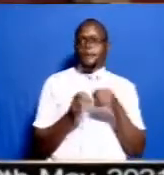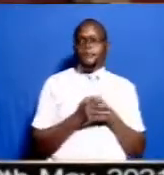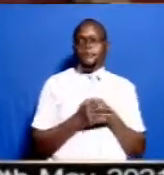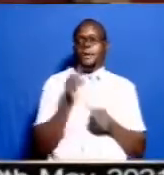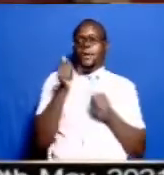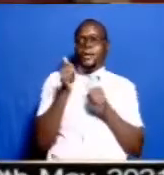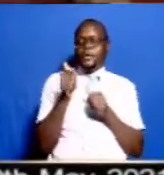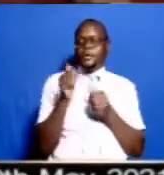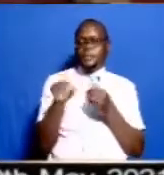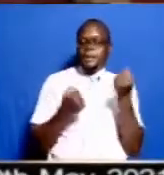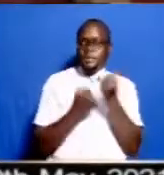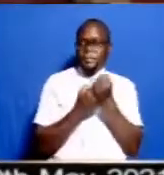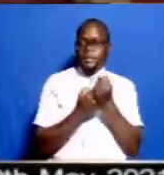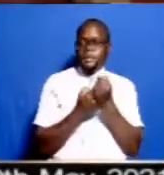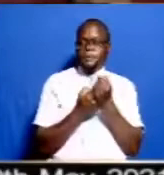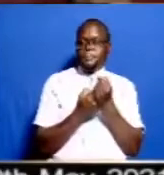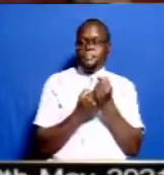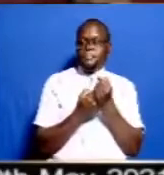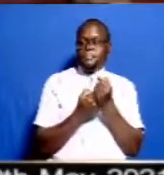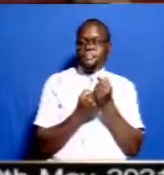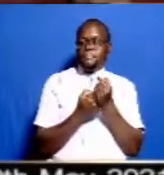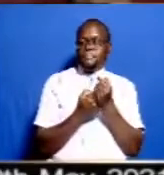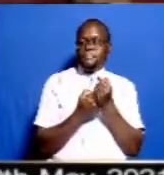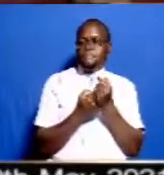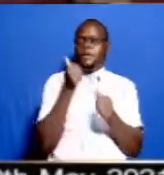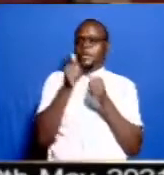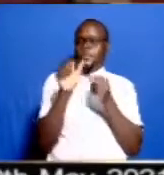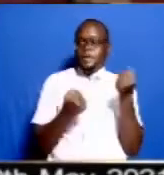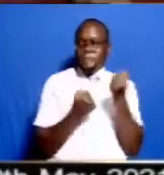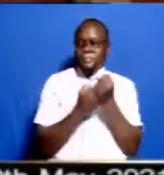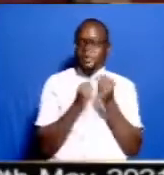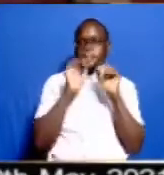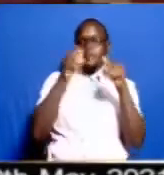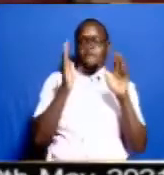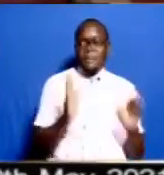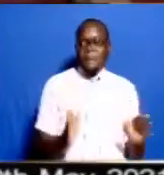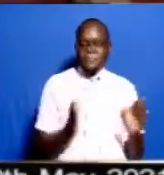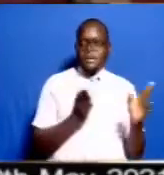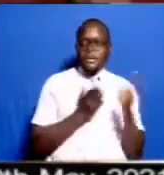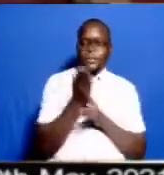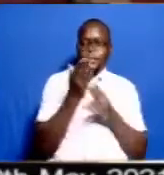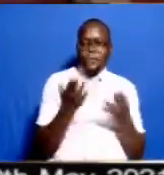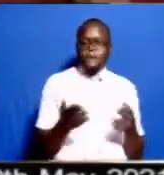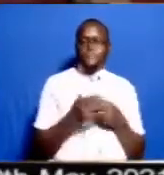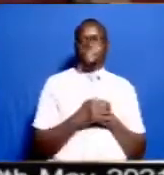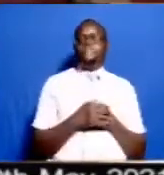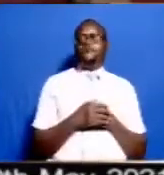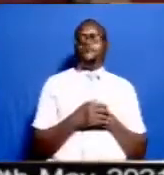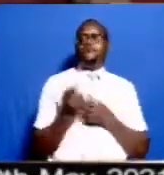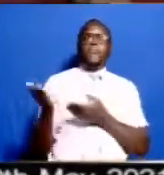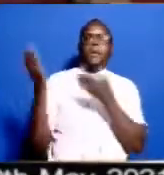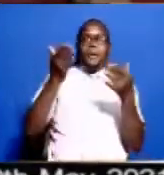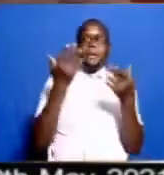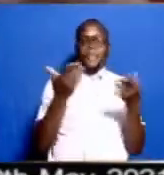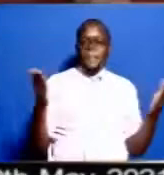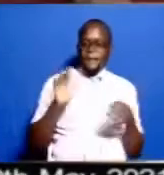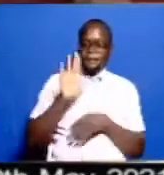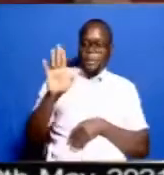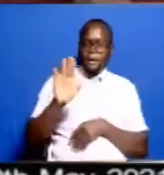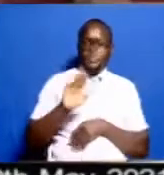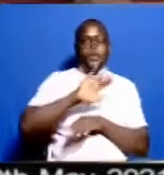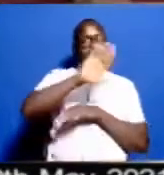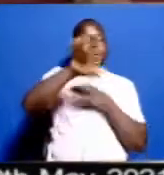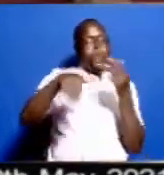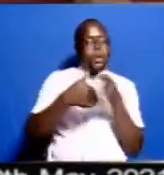Which is supporting the farmers? 5 minutes, honorable leader. Which is supporting the farmers in terms of ferrying their goods, all